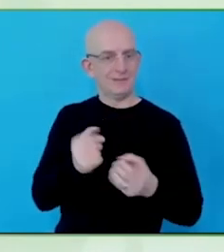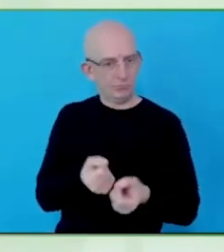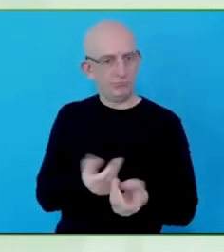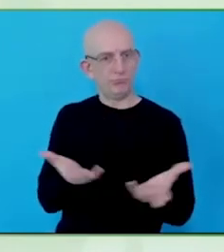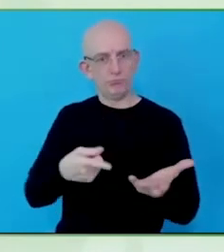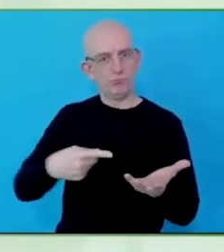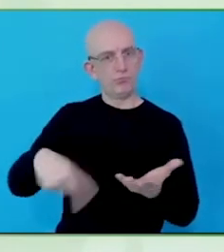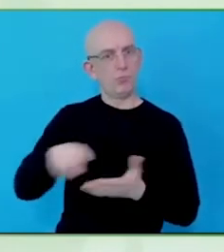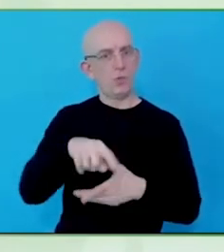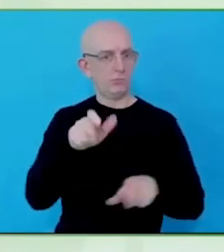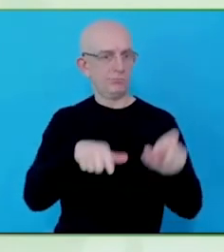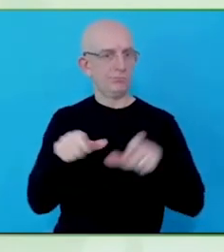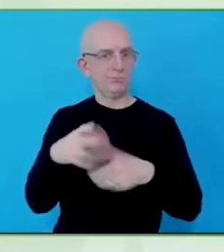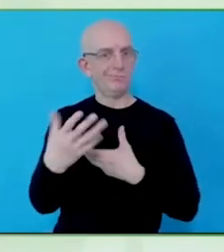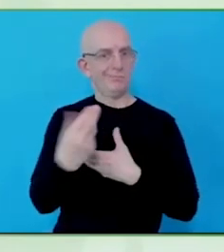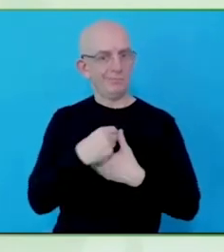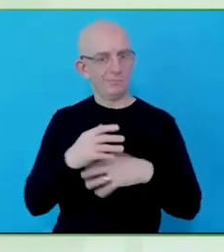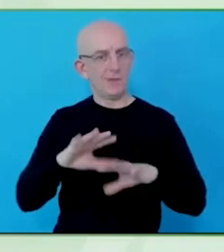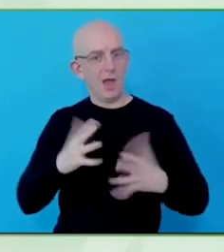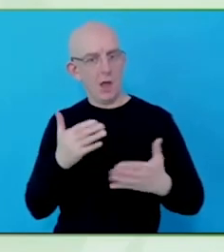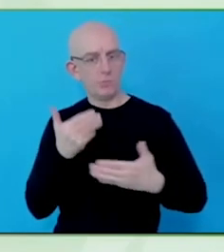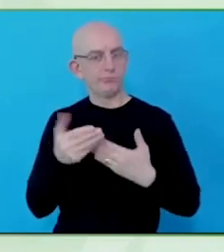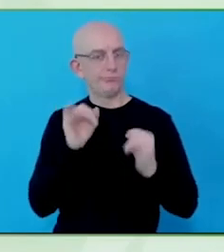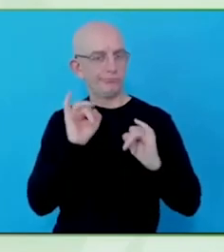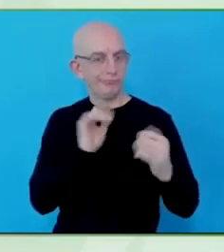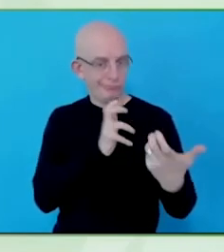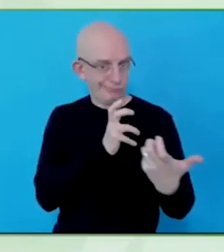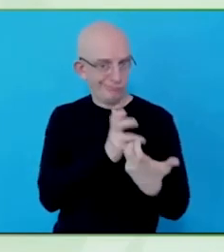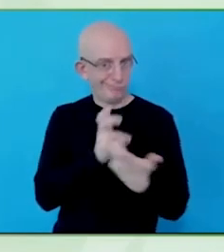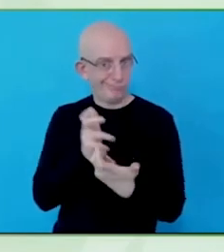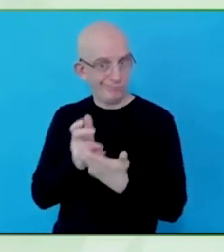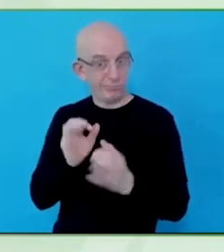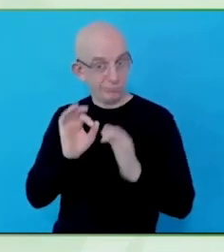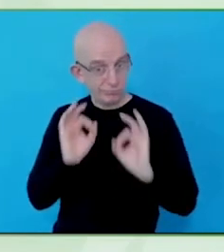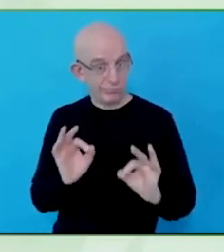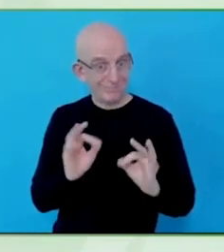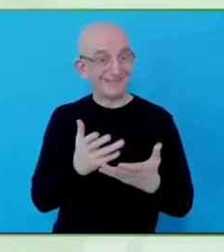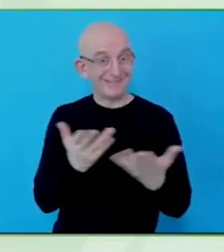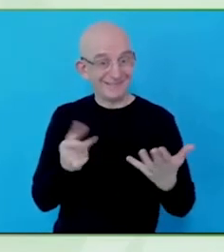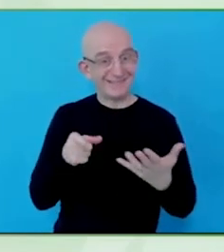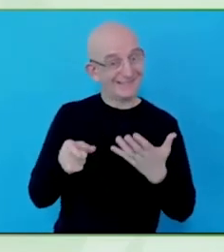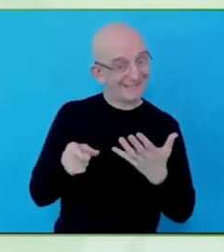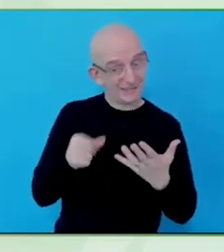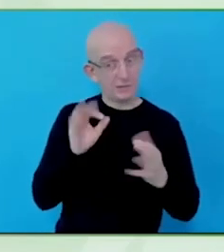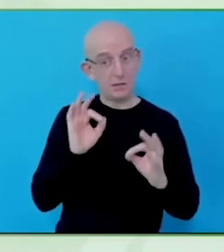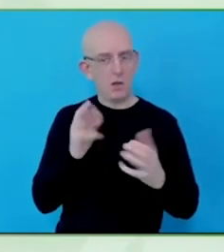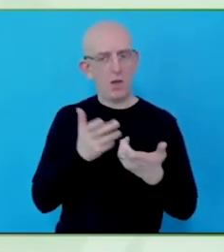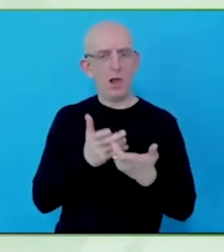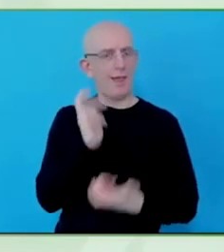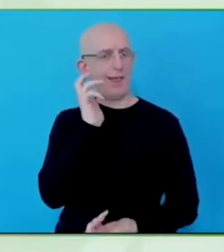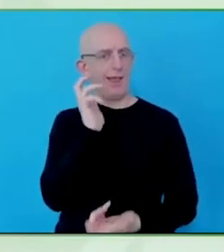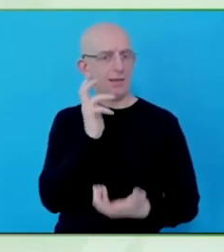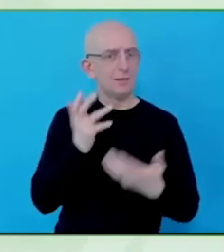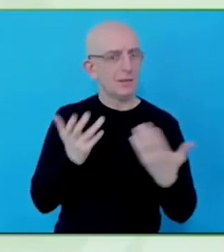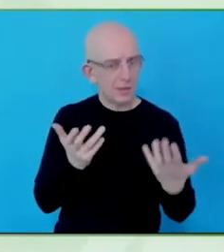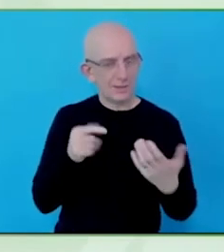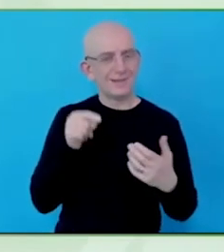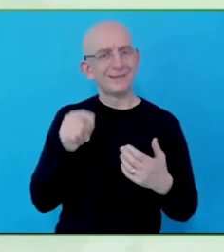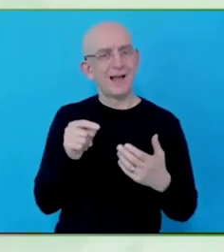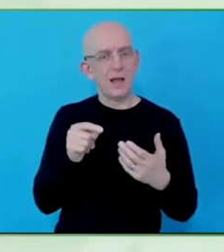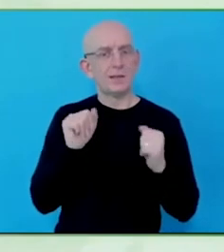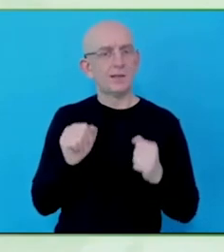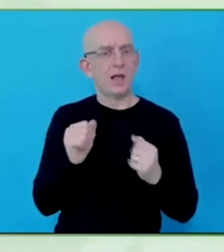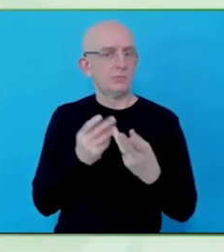by automation and what does need to be solved with code or content changes. From the other point of view, for a large